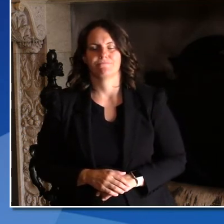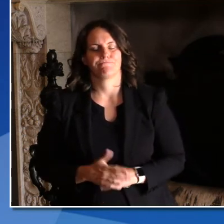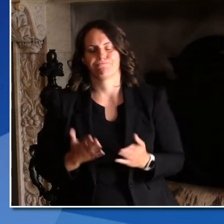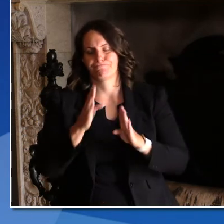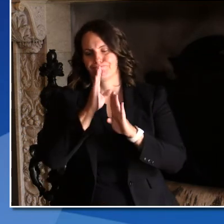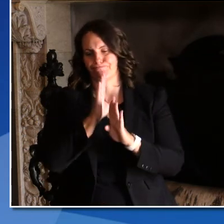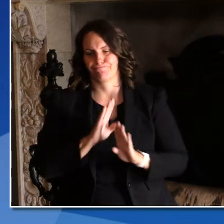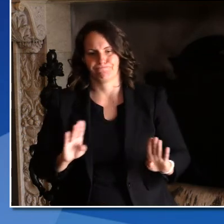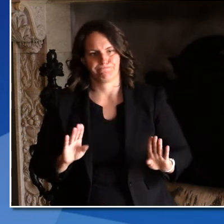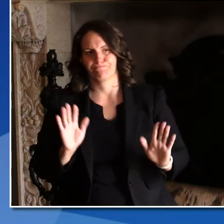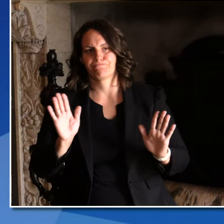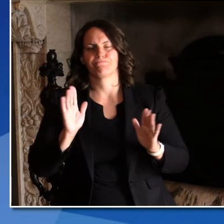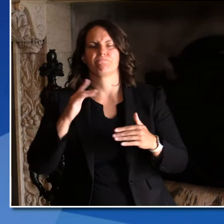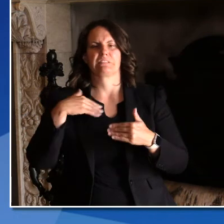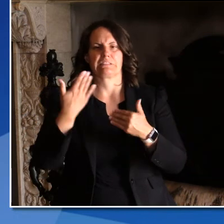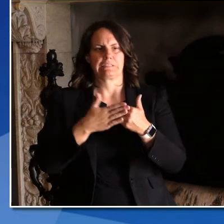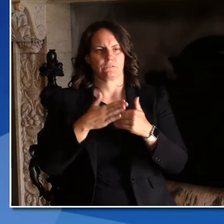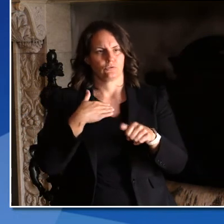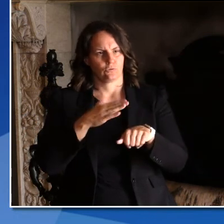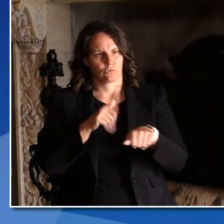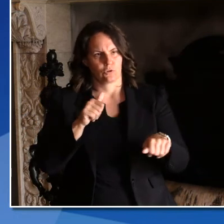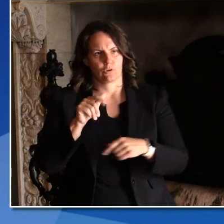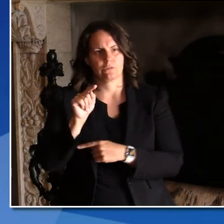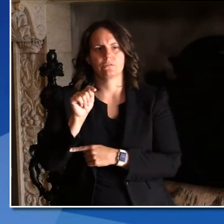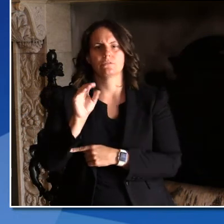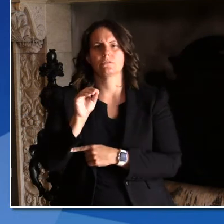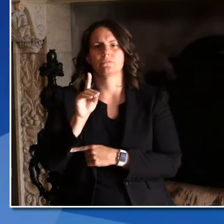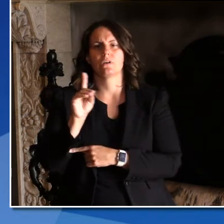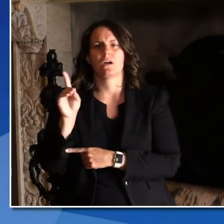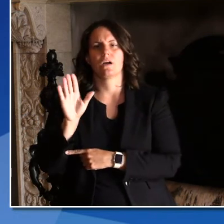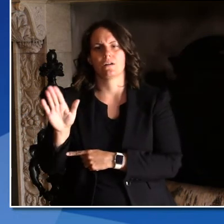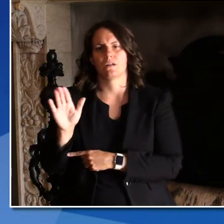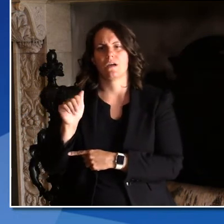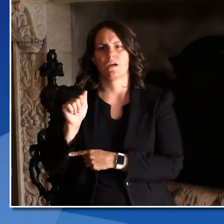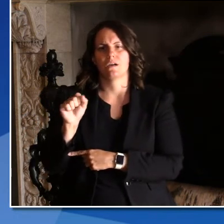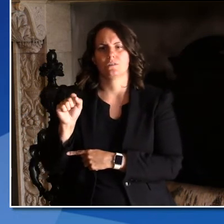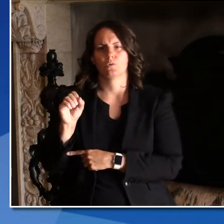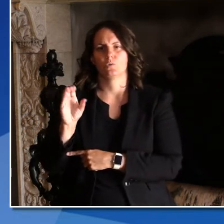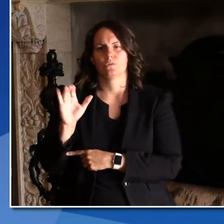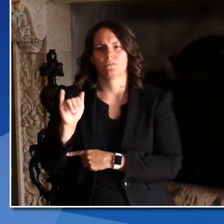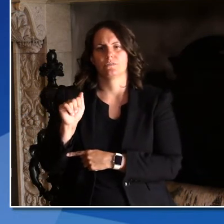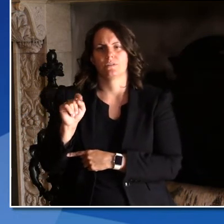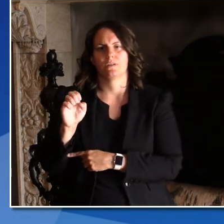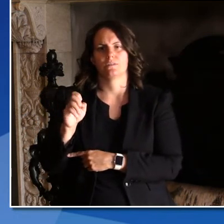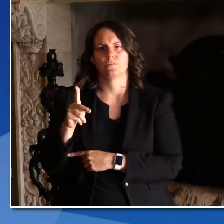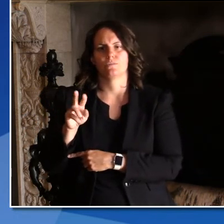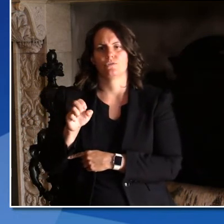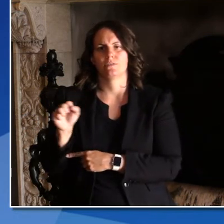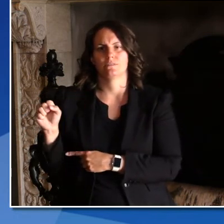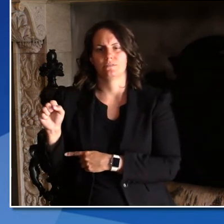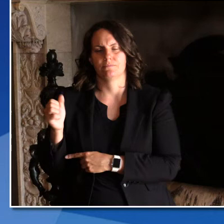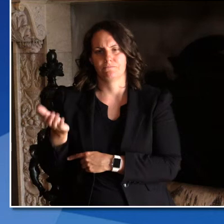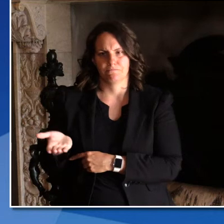Okay, moving on then to Todd Richmond from the Associated Press. Todd.